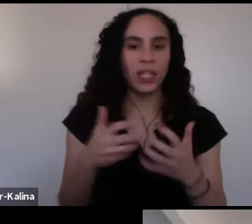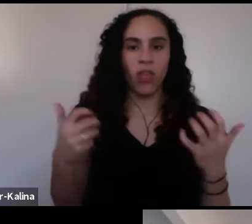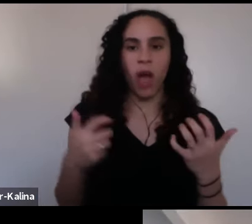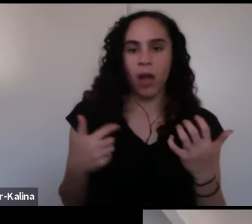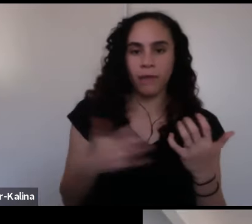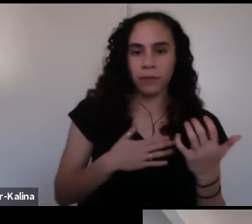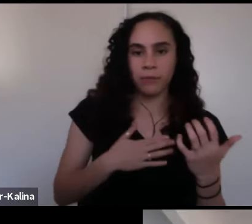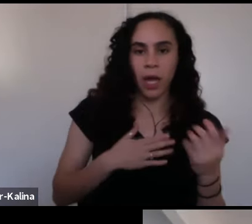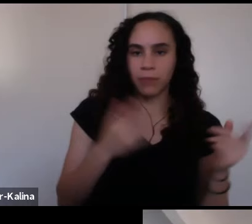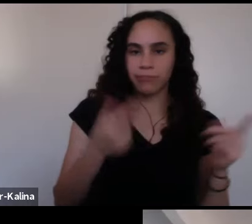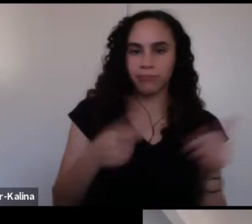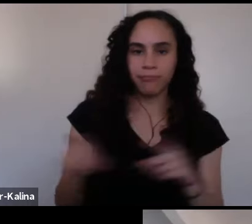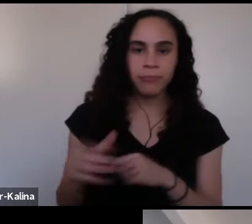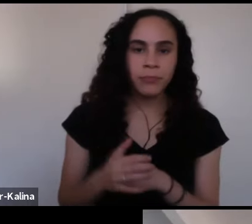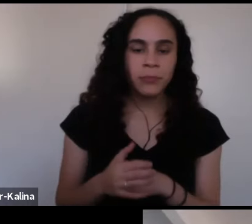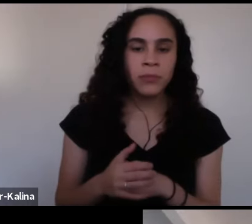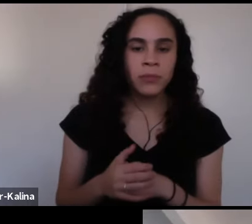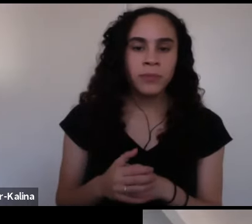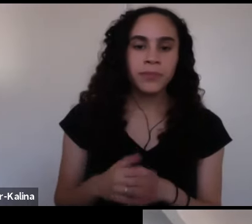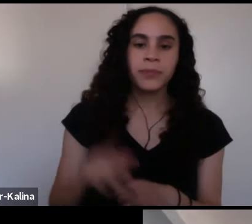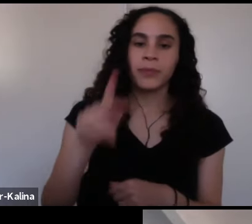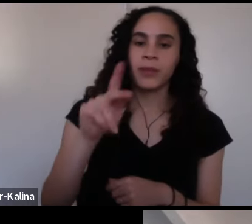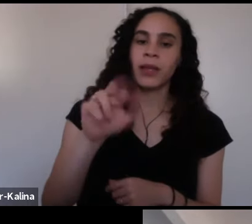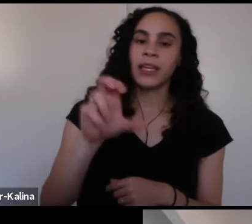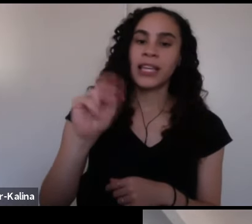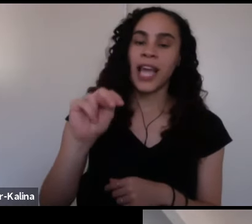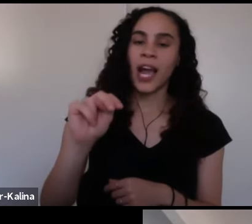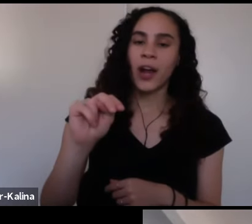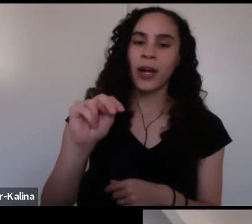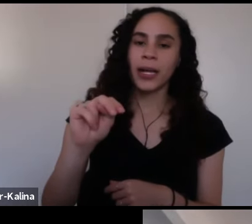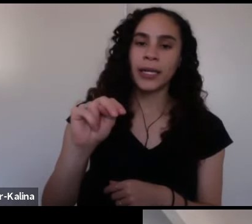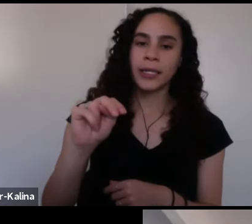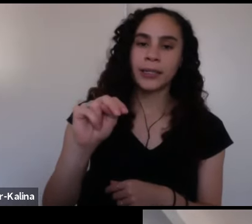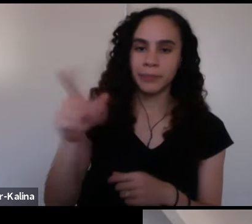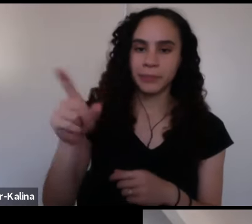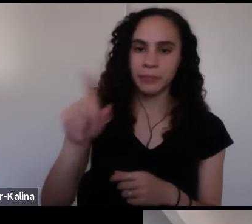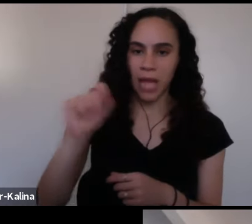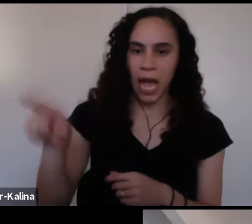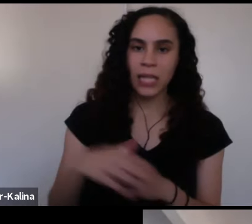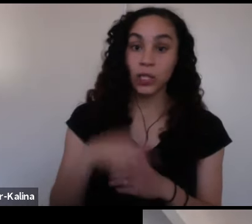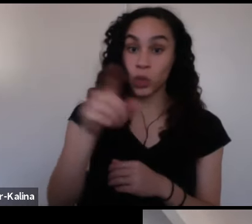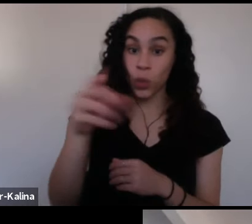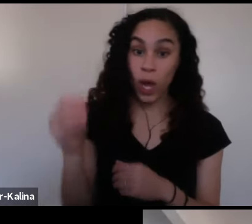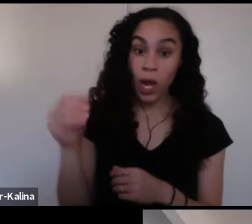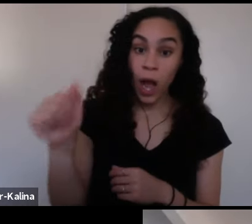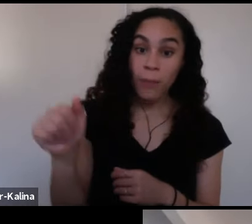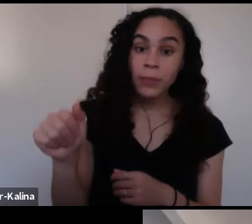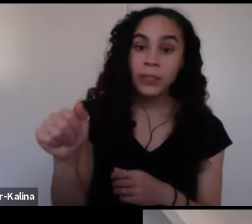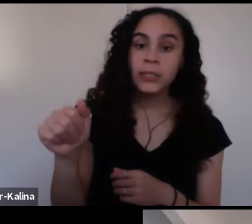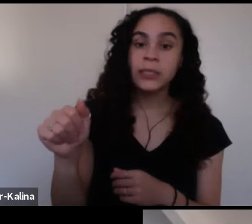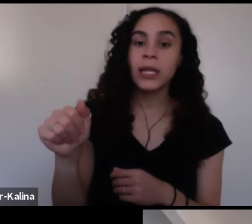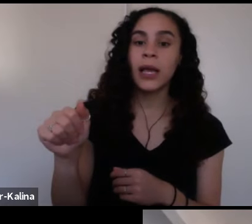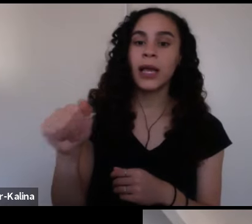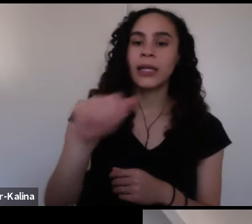Karen asks, do you compensate or reward in other ways your affinity group leaders for their